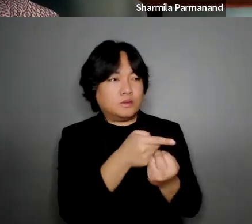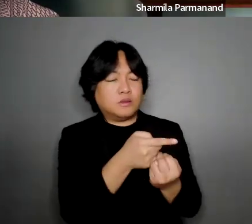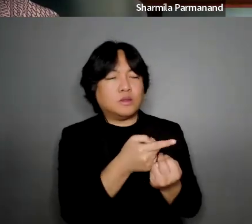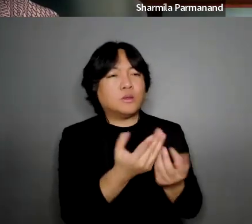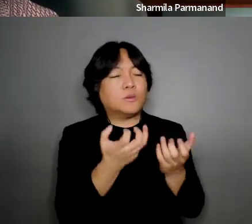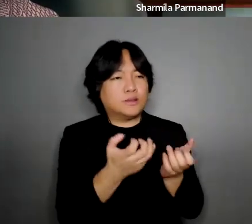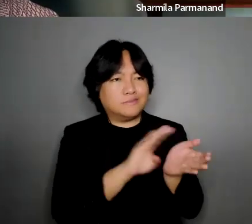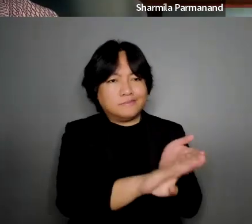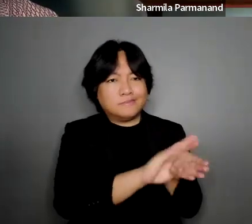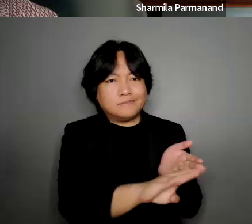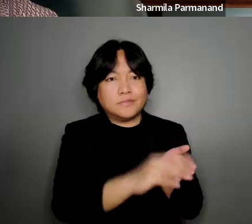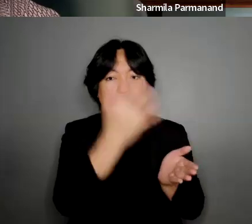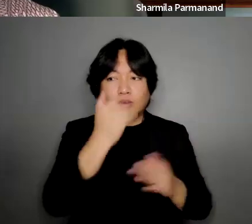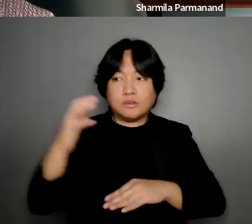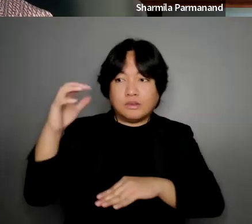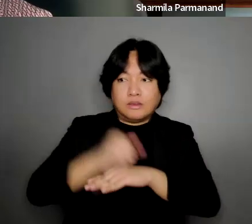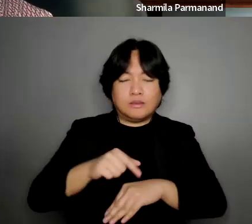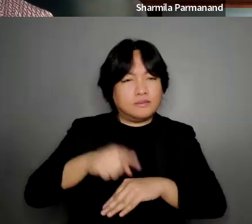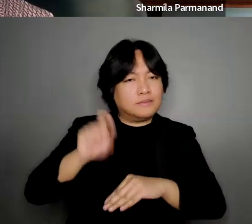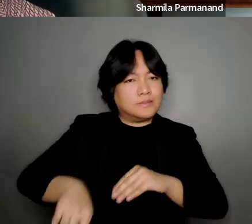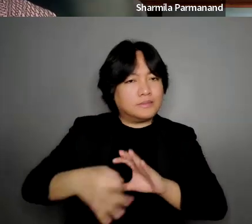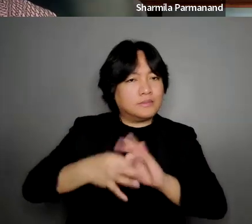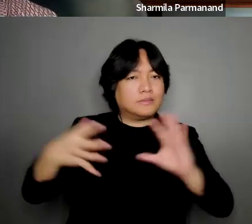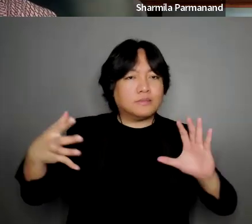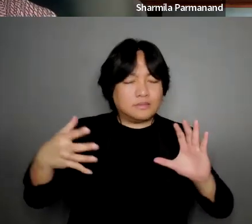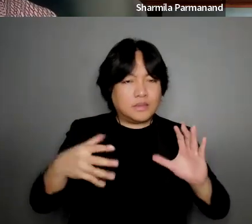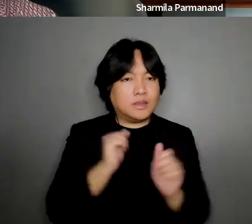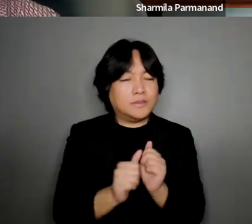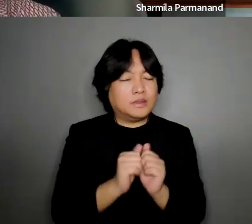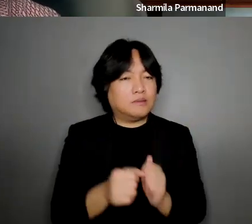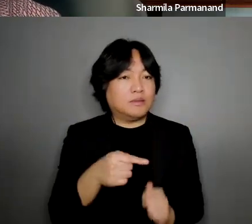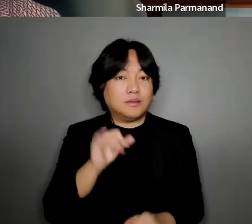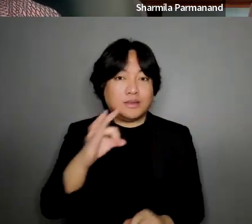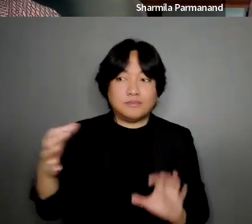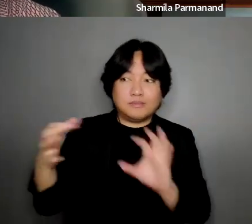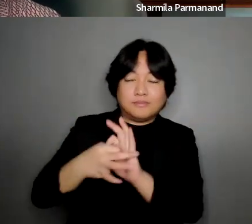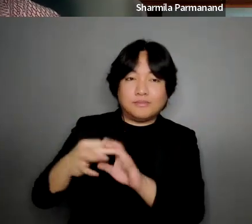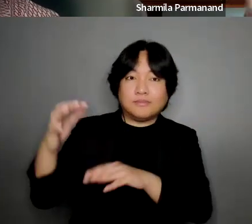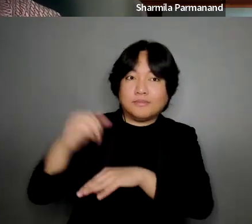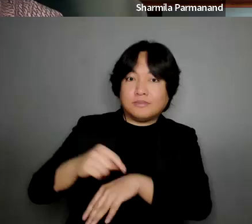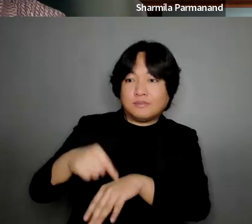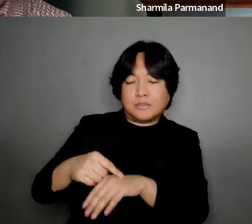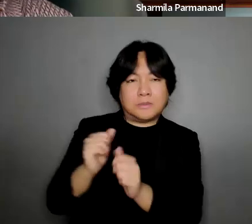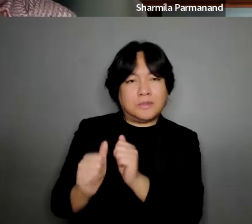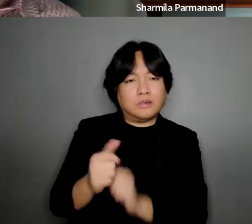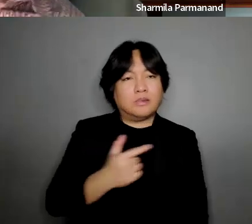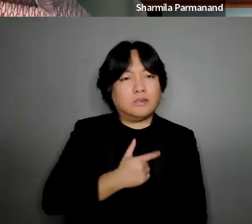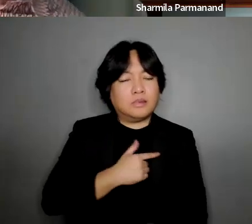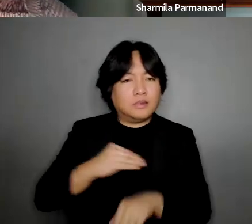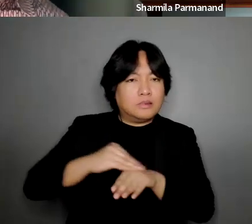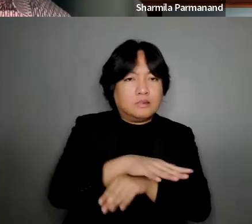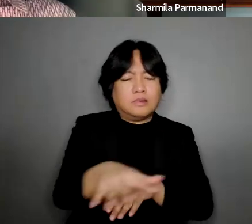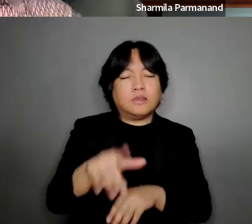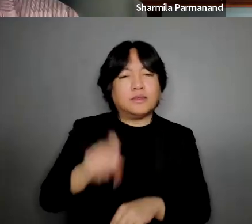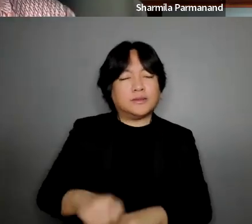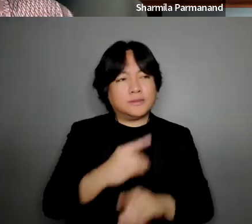refuses to deal with coloniality that is the lazy position. So but we need to be able to defend ourselves in a rigorous